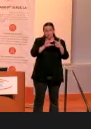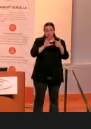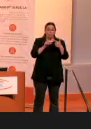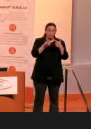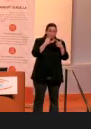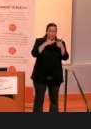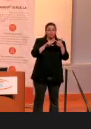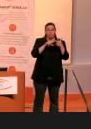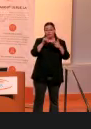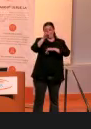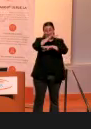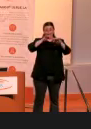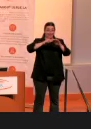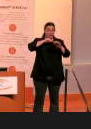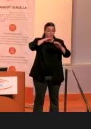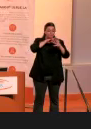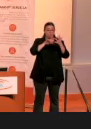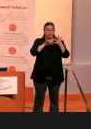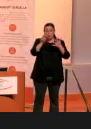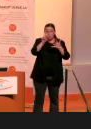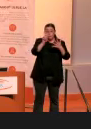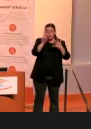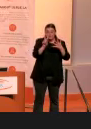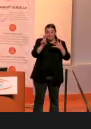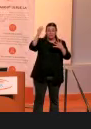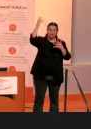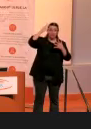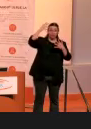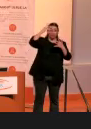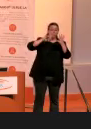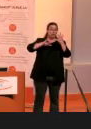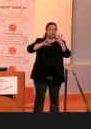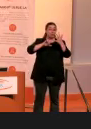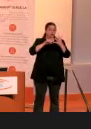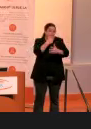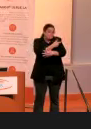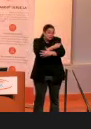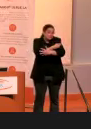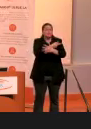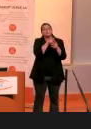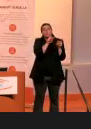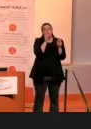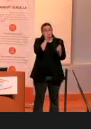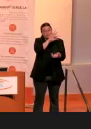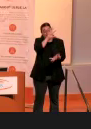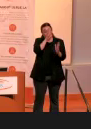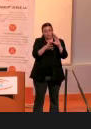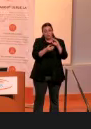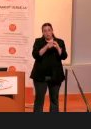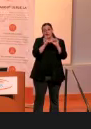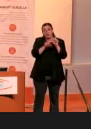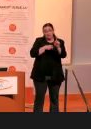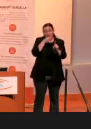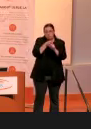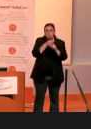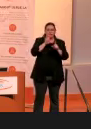air pollution, ultraviolet light, silica, infections, and even vaccines. And there's a